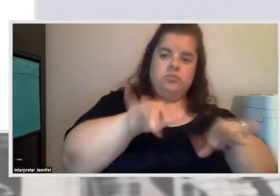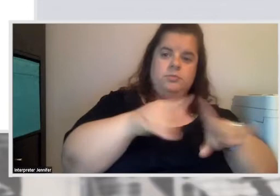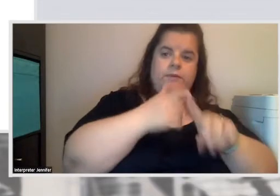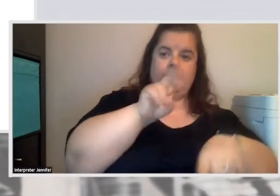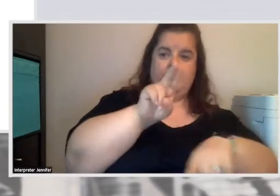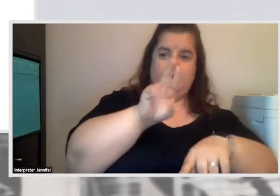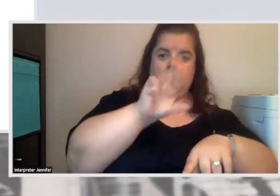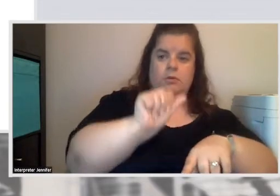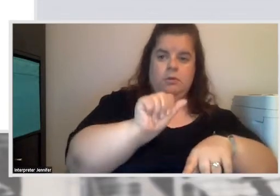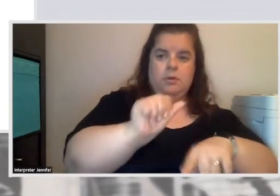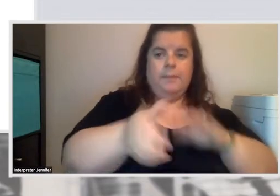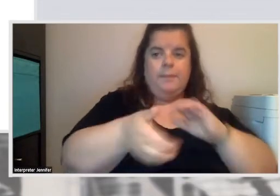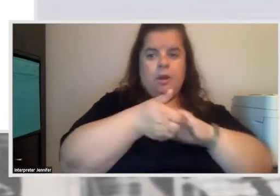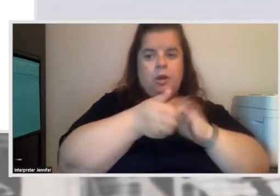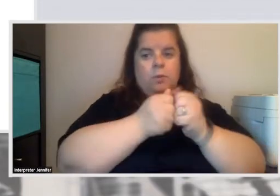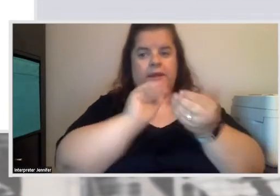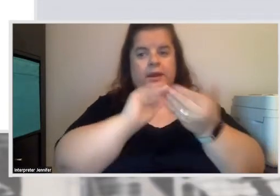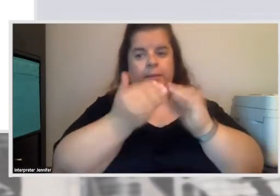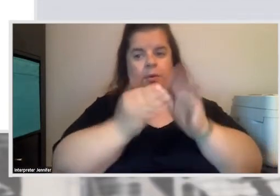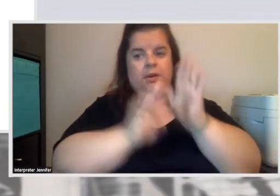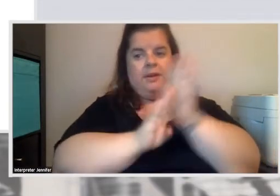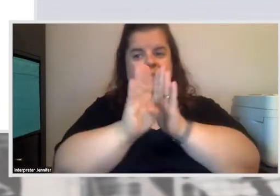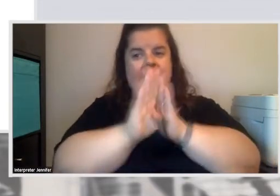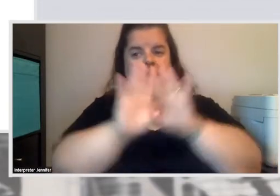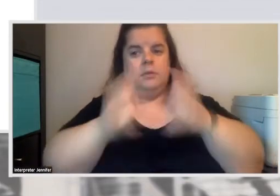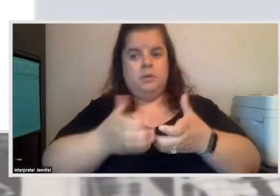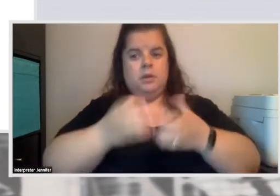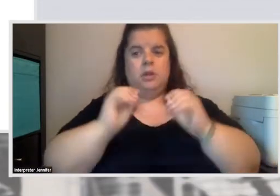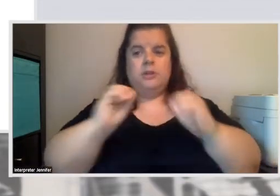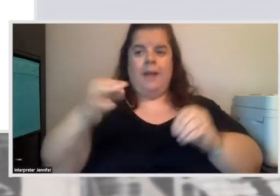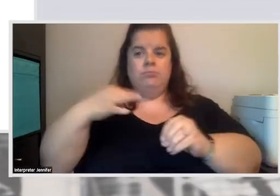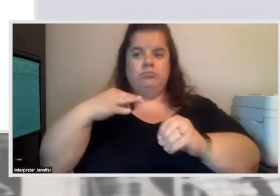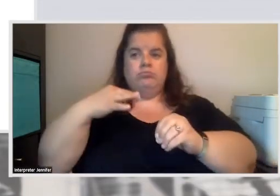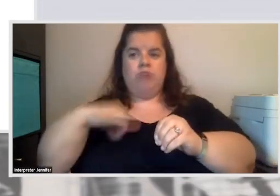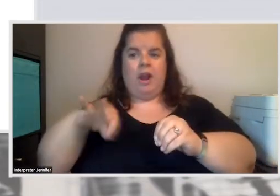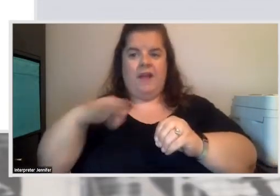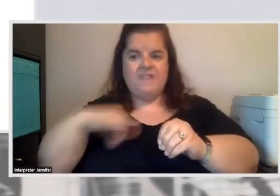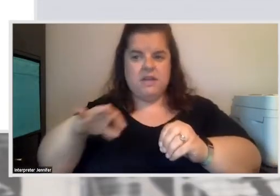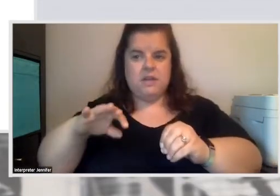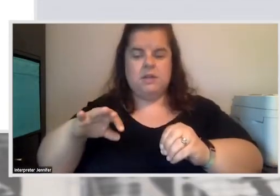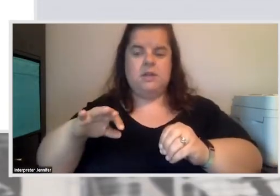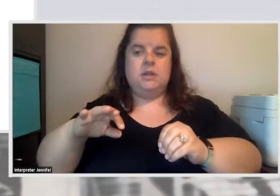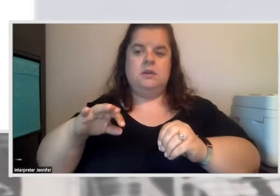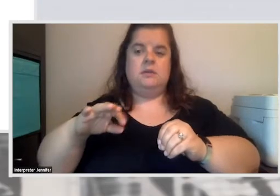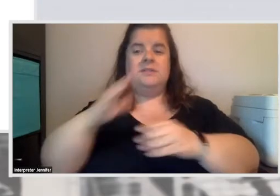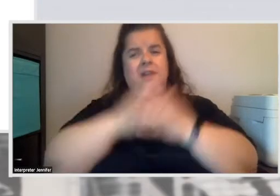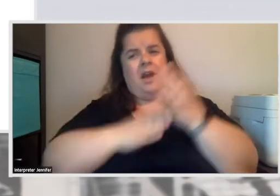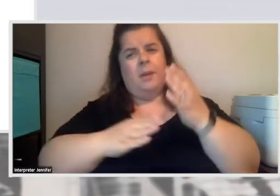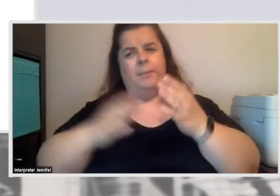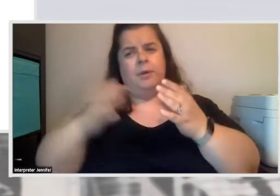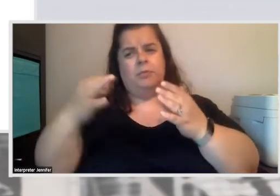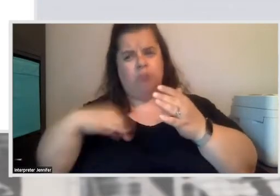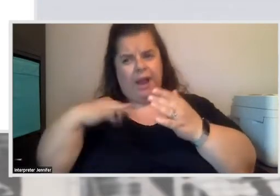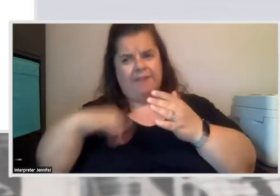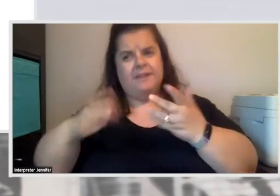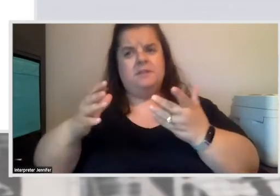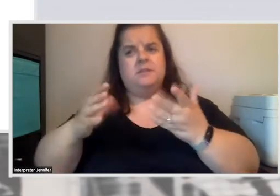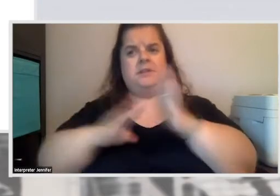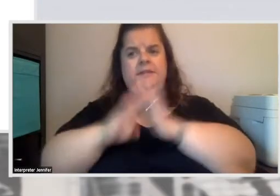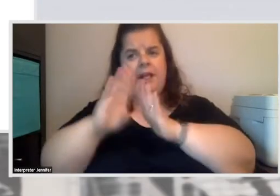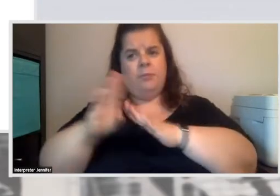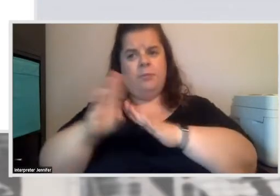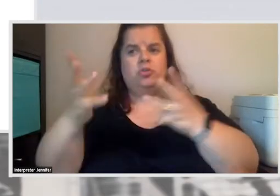by partnering with community development corporations, nonprofit developers, and sometimes for-profit developers that are interested in